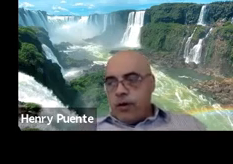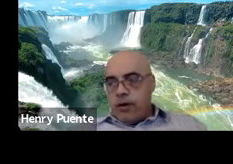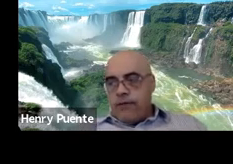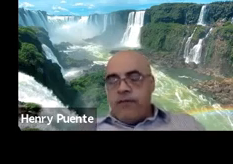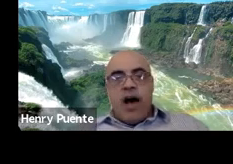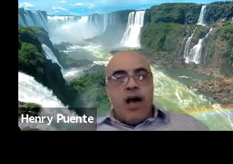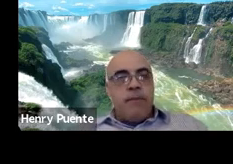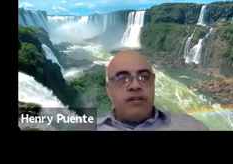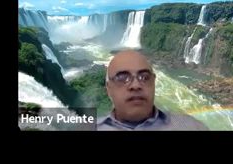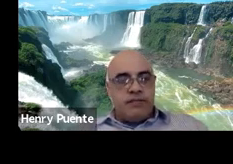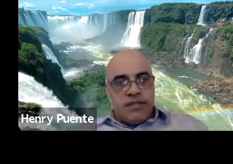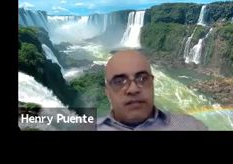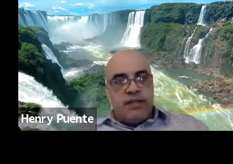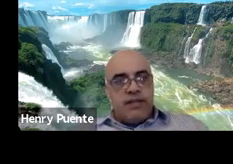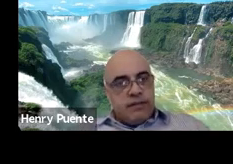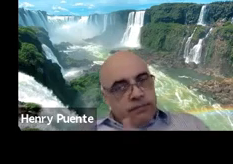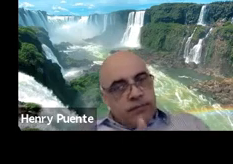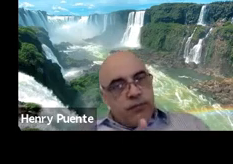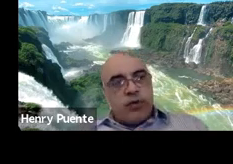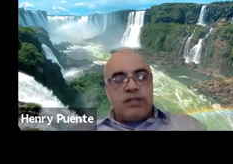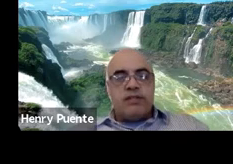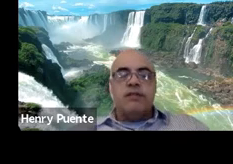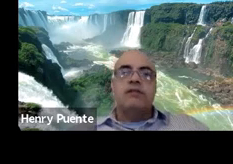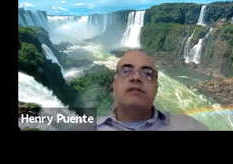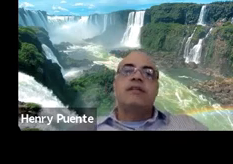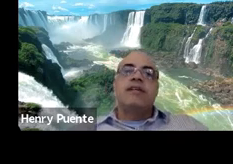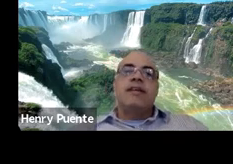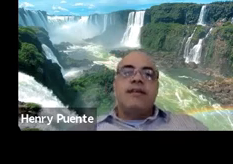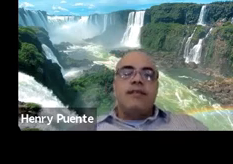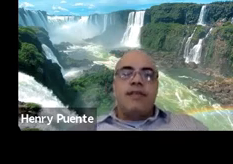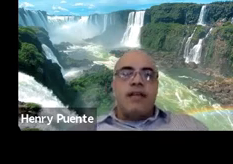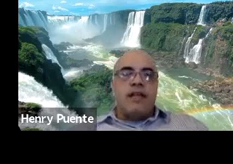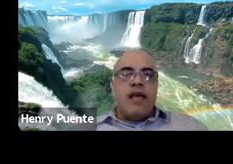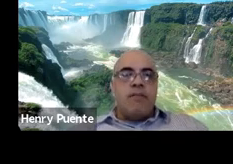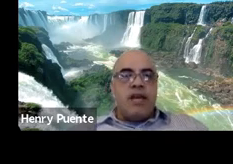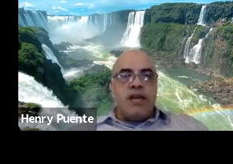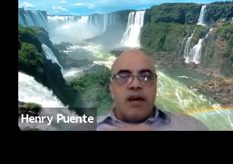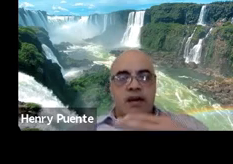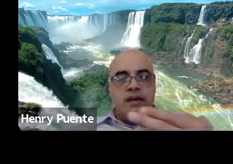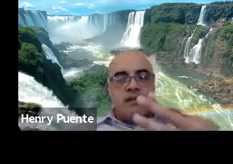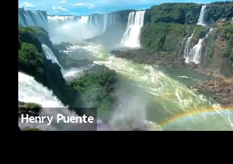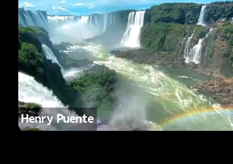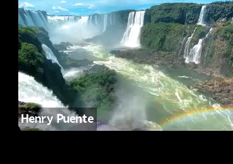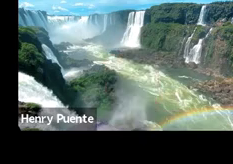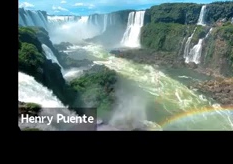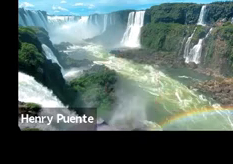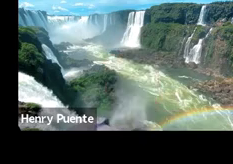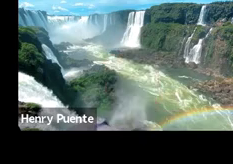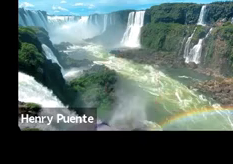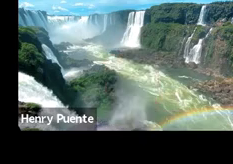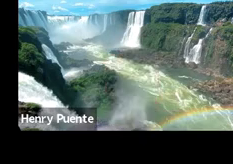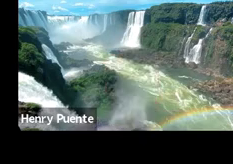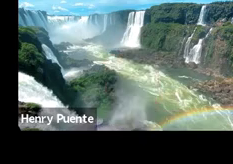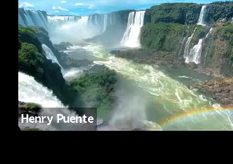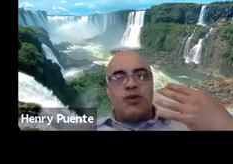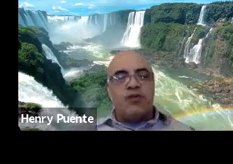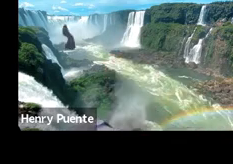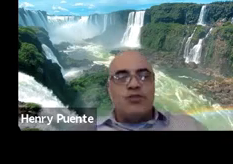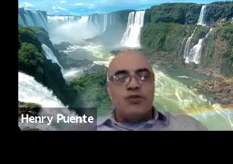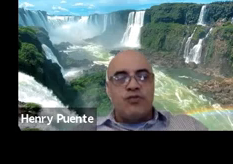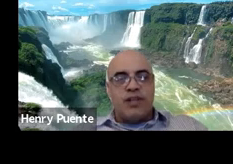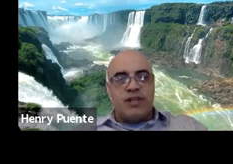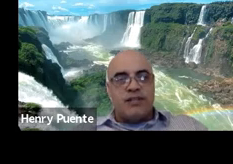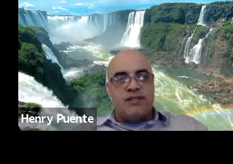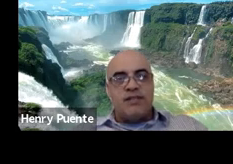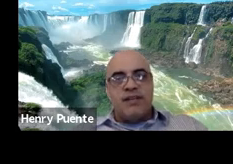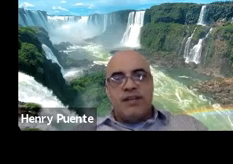you have a high opinion of Disney, for instance, then that media coverage is just going to